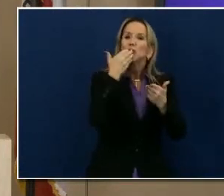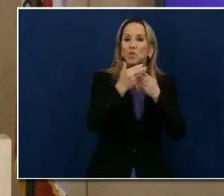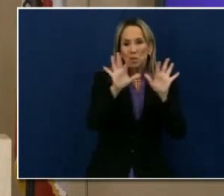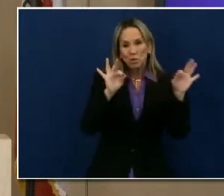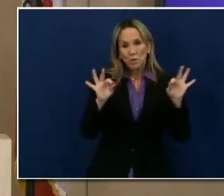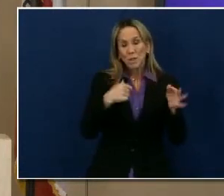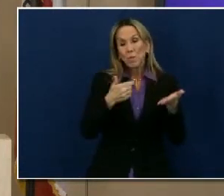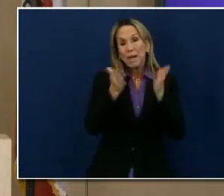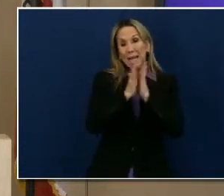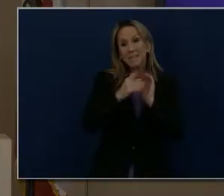we ask for everyone's help and support as we do that.